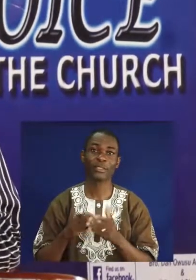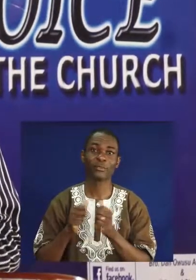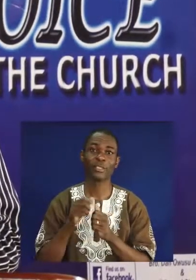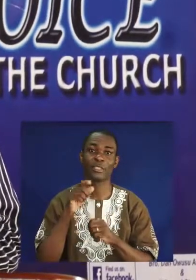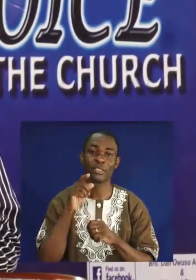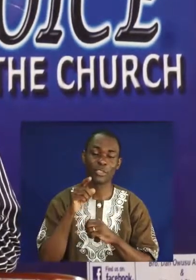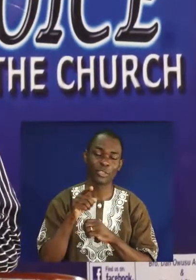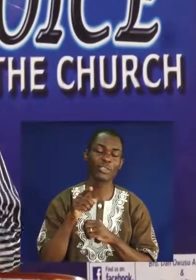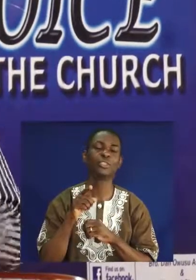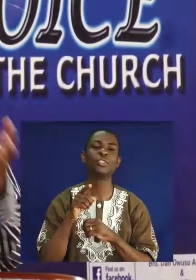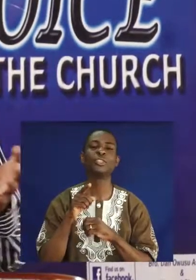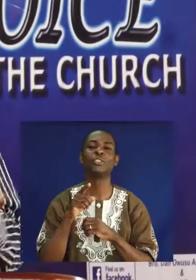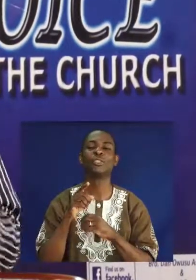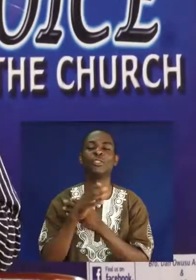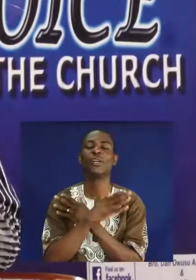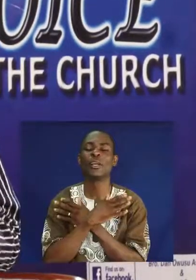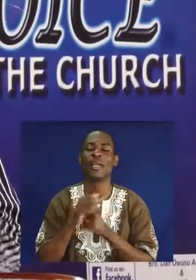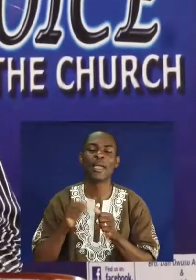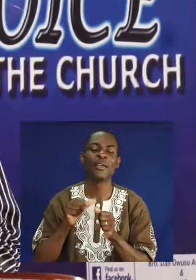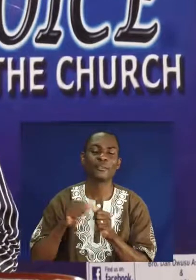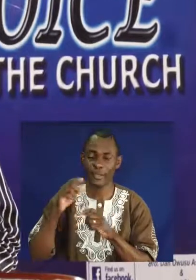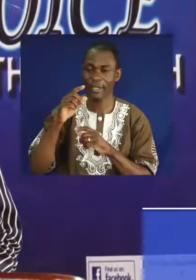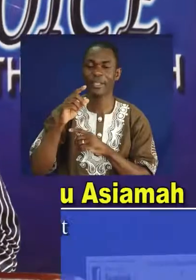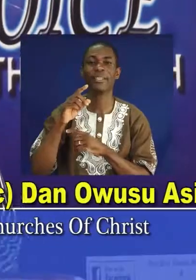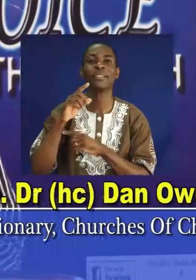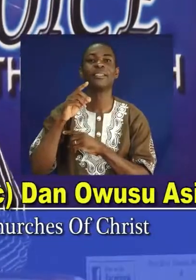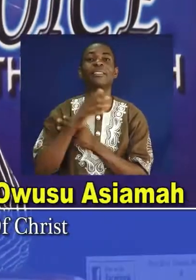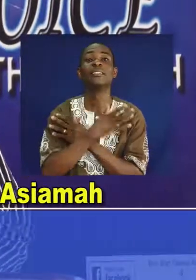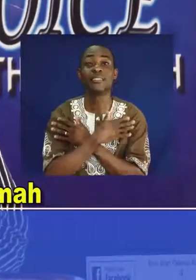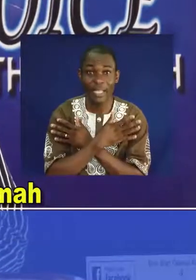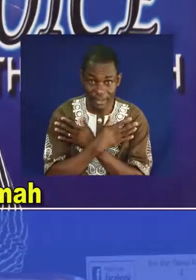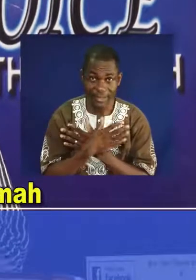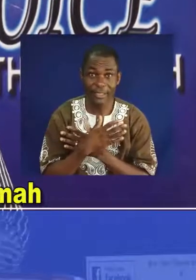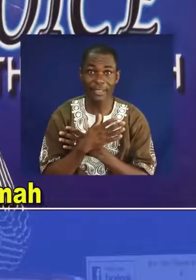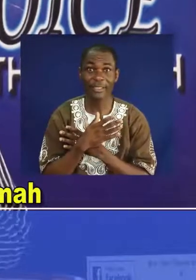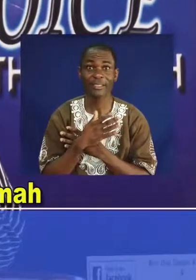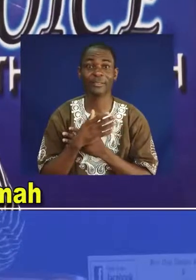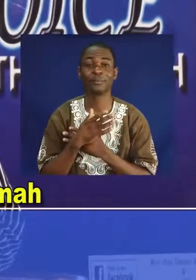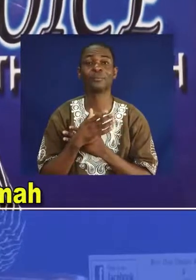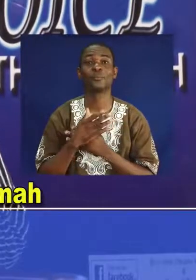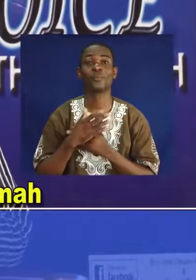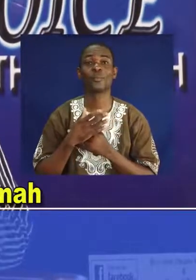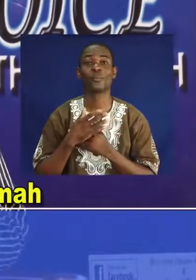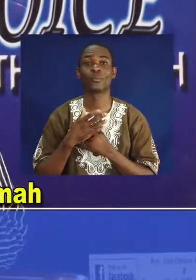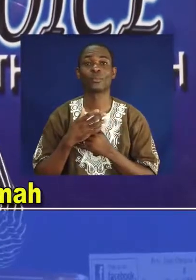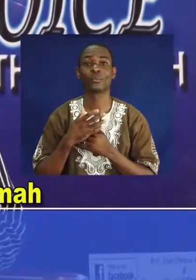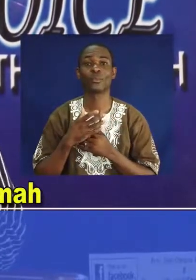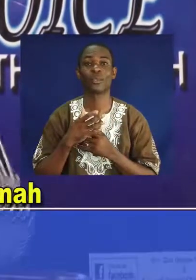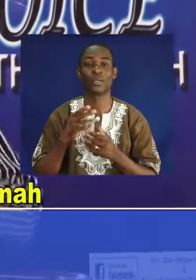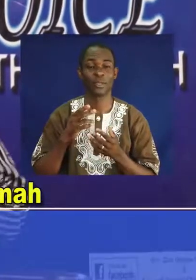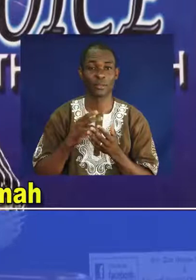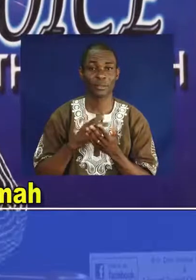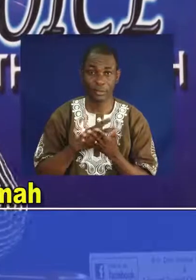kwasiara anɔpa biara sɛ yɛde bɛboa yɛ ho nyamesom ɛkwan so no ɛna ɛduru so yi. Ɛbɛsa 3 weeks ɛnie no, me ne wo ɛgu so